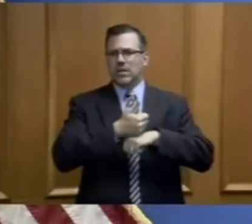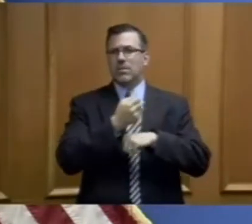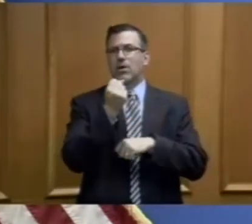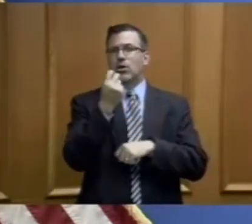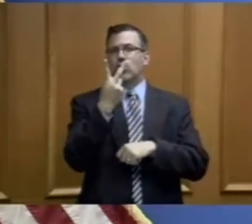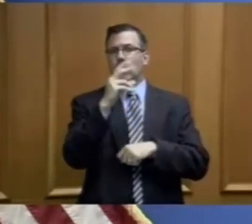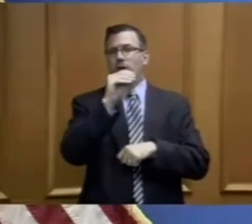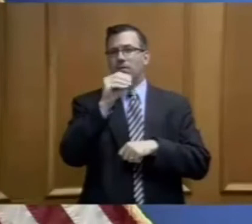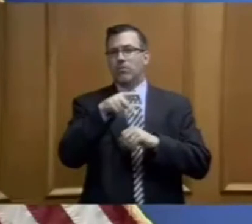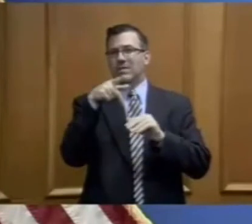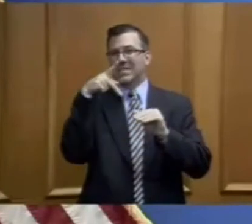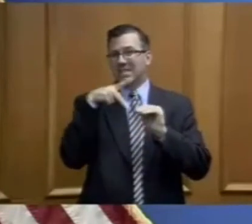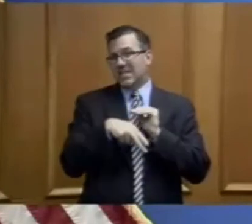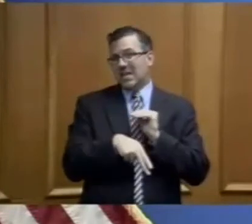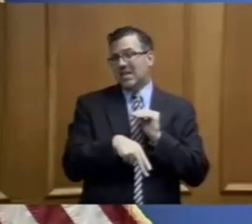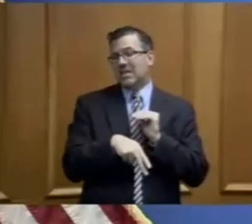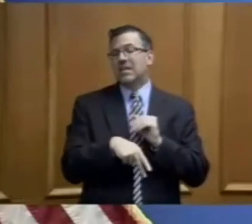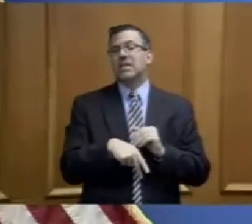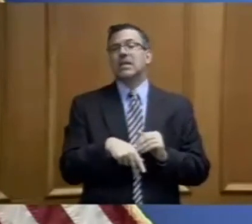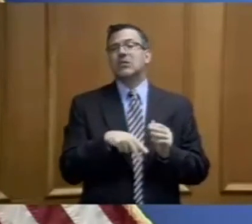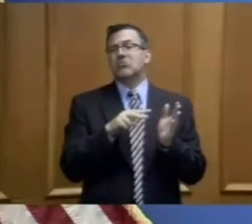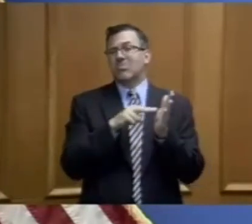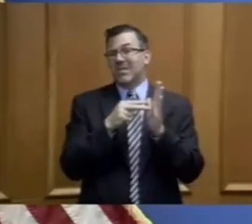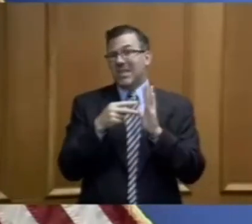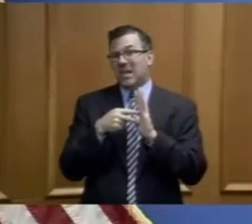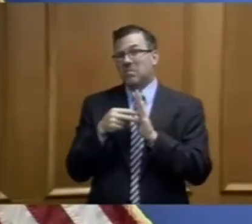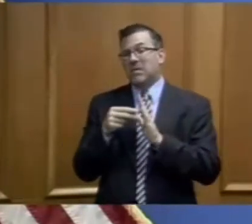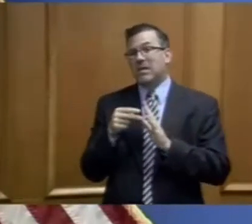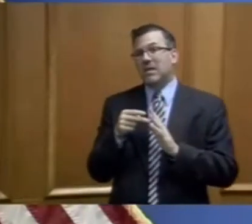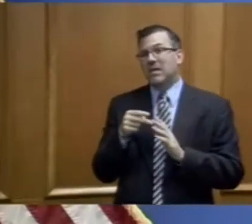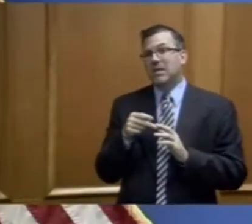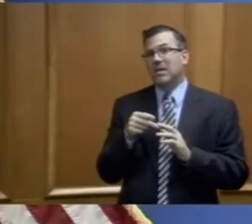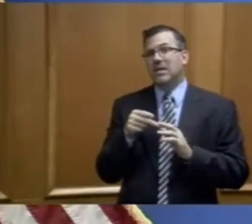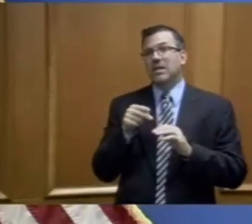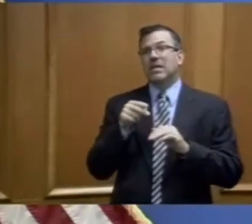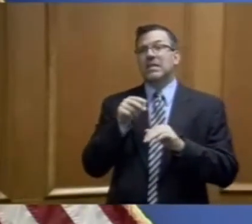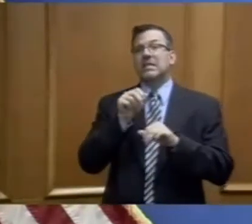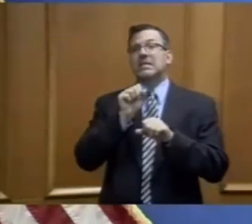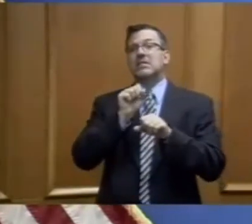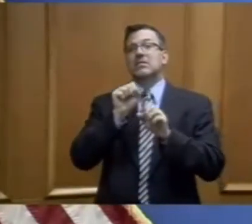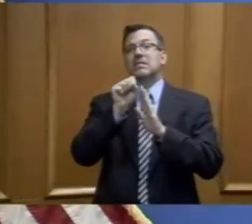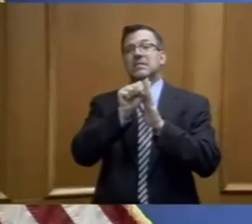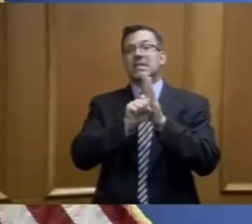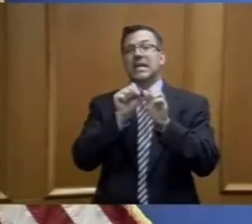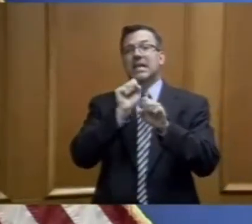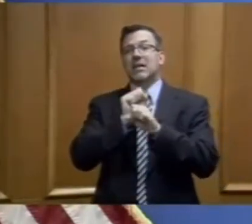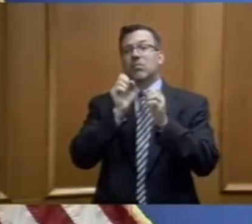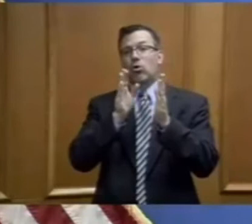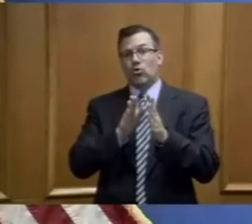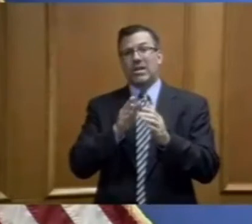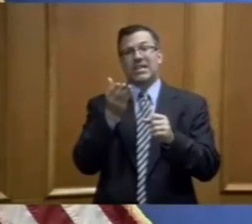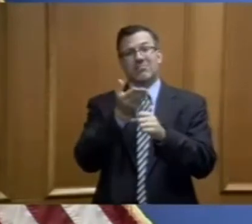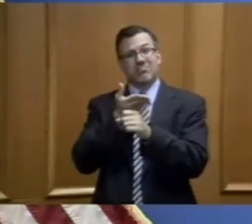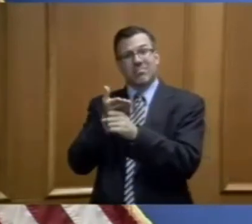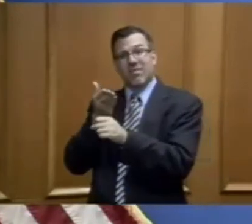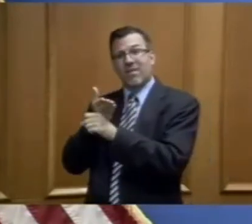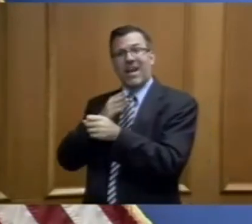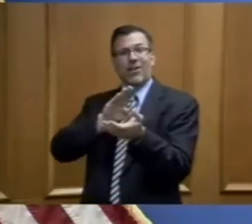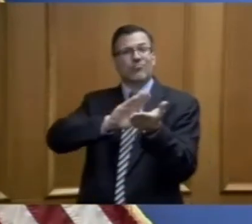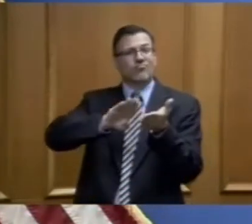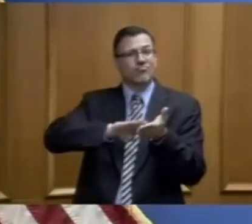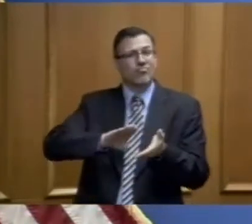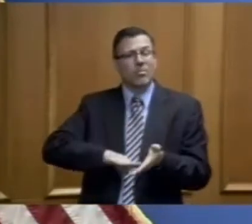that mean also, reductions of employees or pay cuts? And then my second question